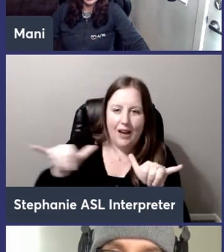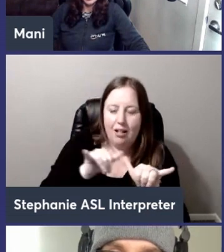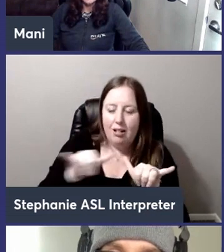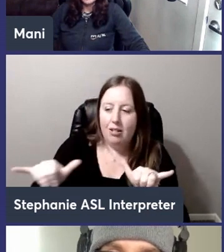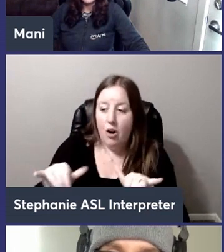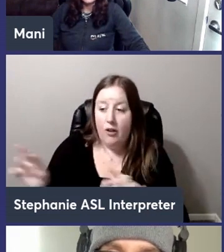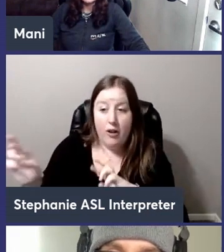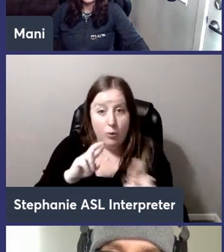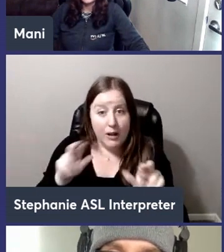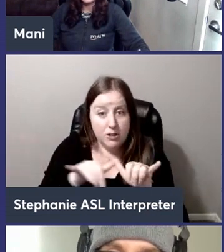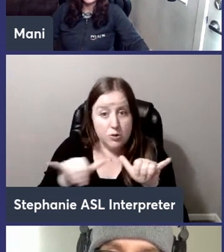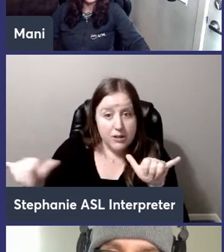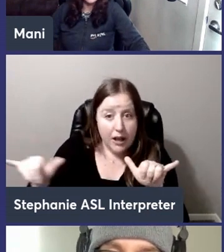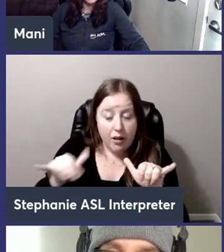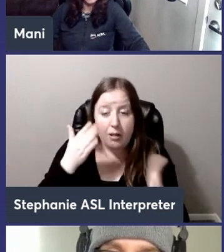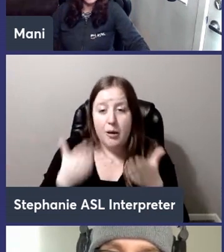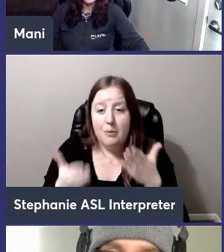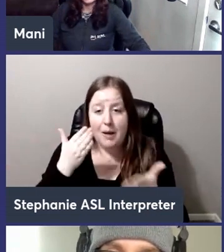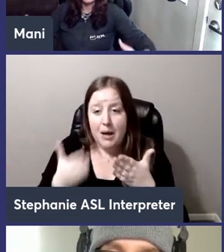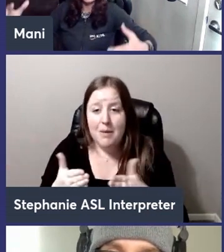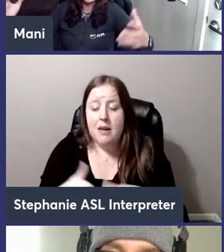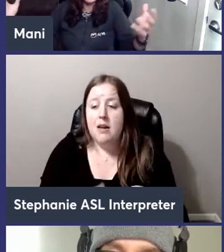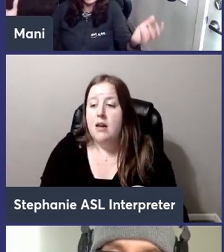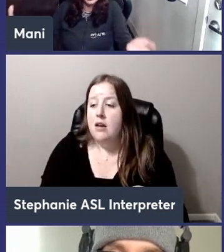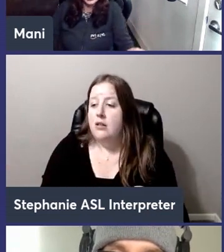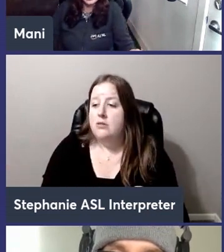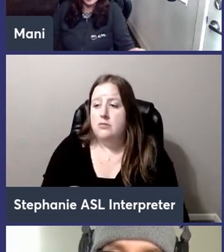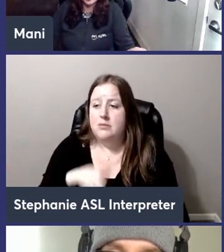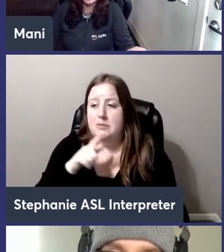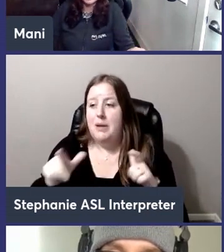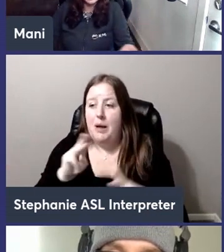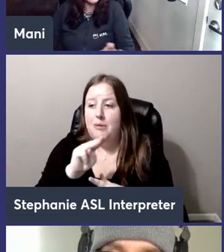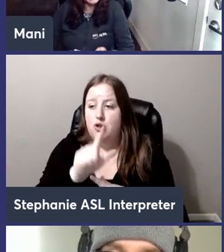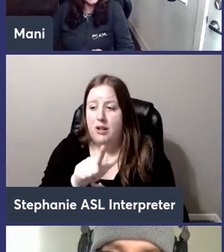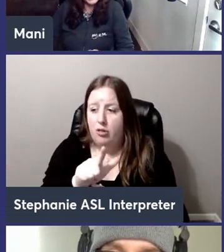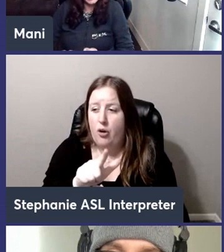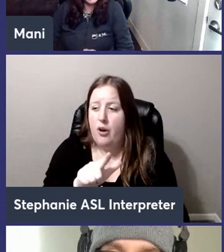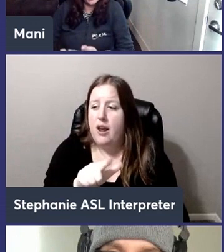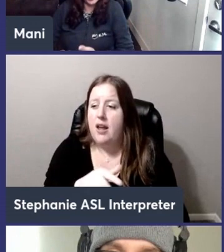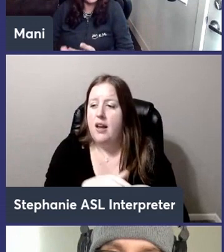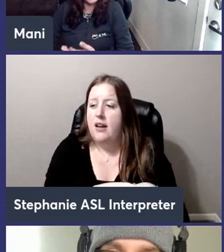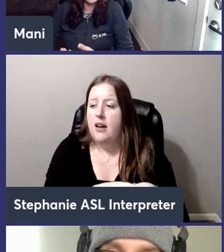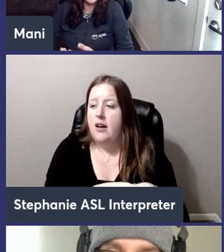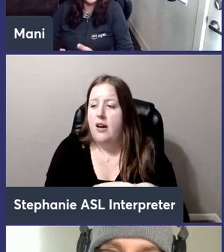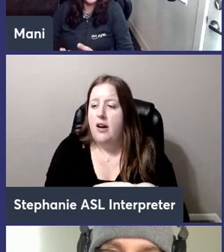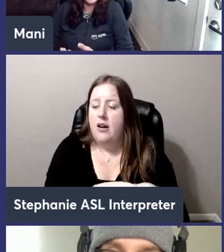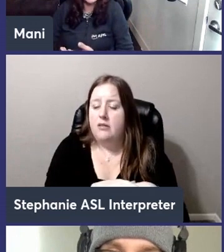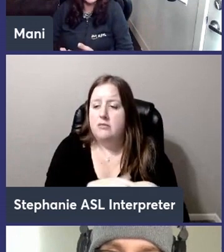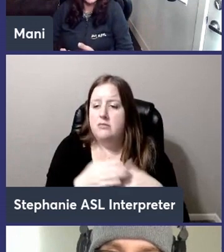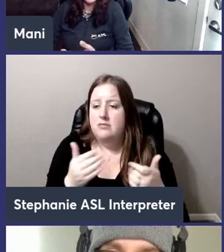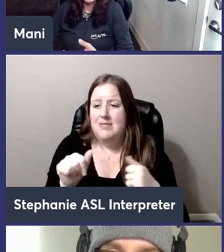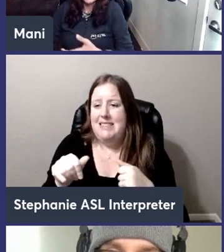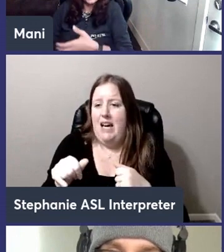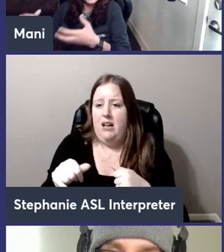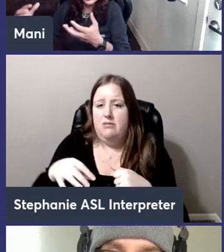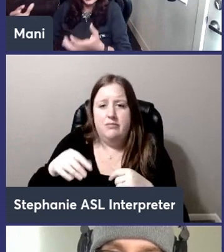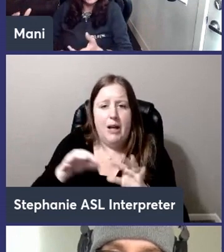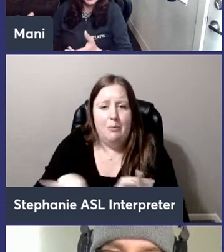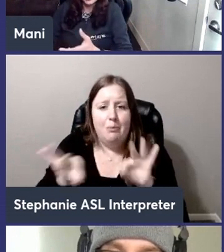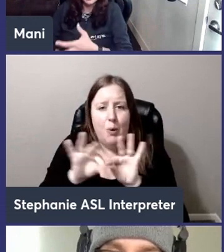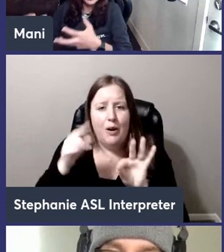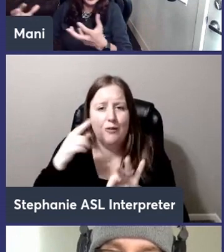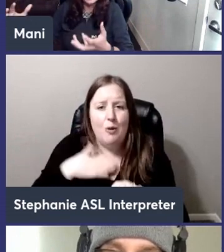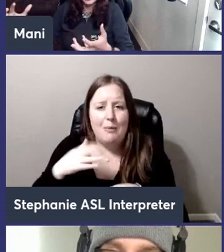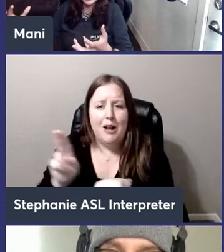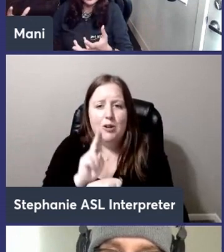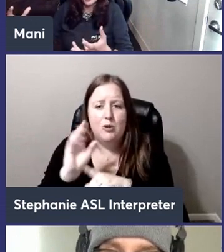scale? Maybe there is something state-of-the-art, huge machine learning model, but is it really important for my use case to just use